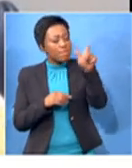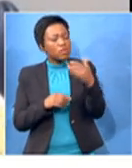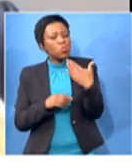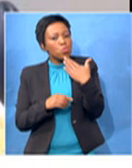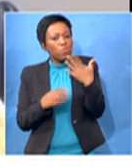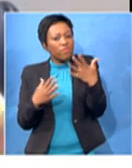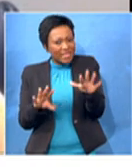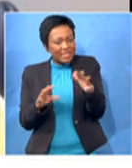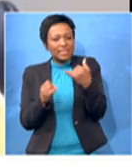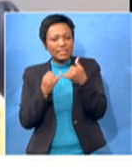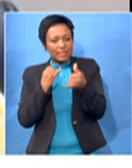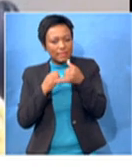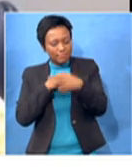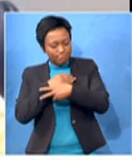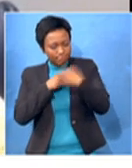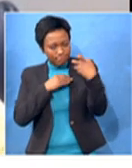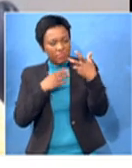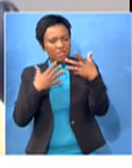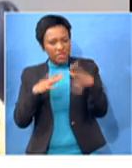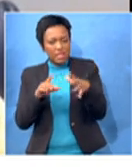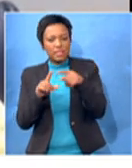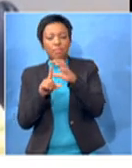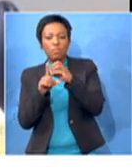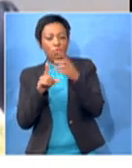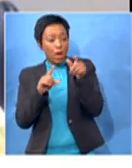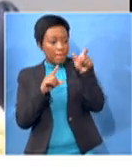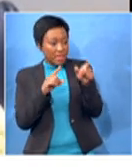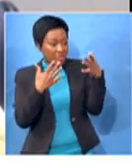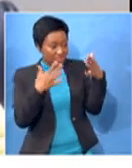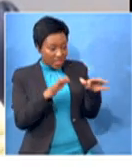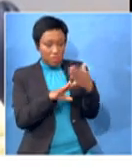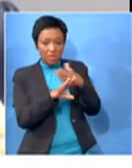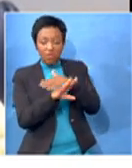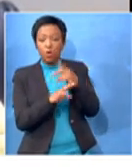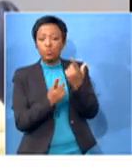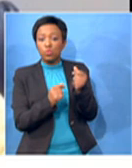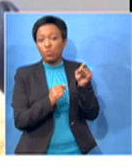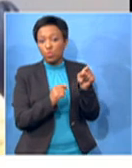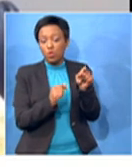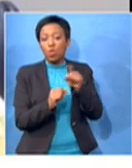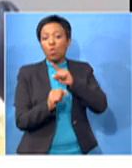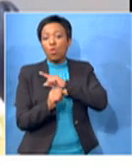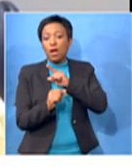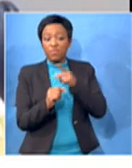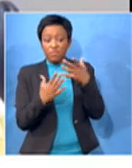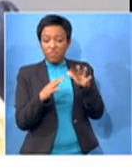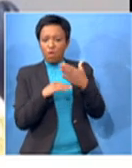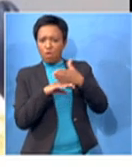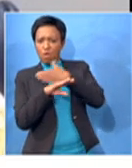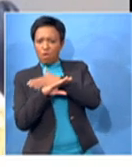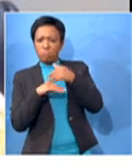into the community, how we deal with sex offenders, right? Because if you're a sex offender, you need to